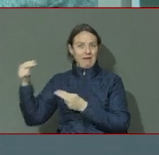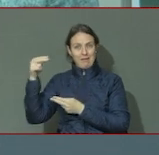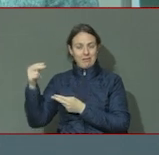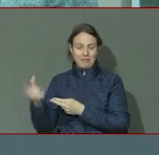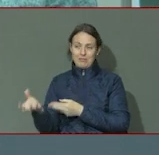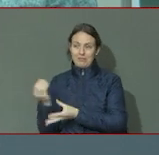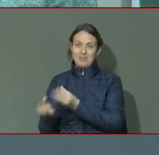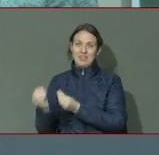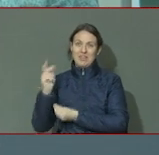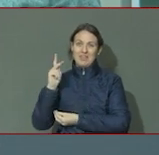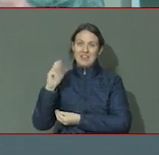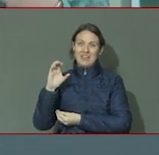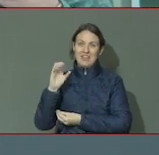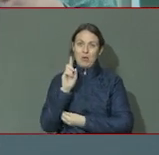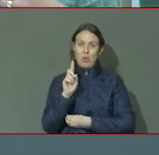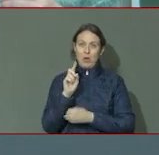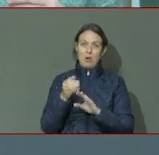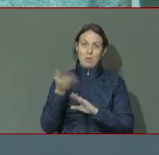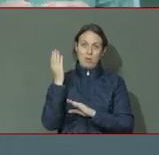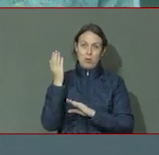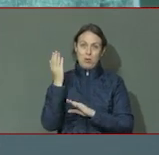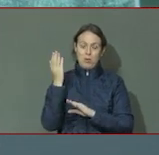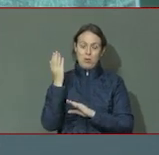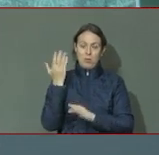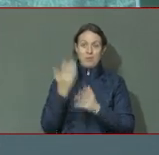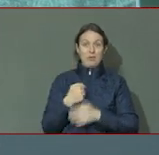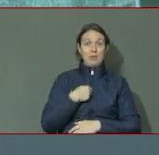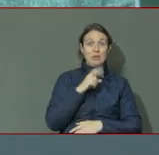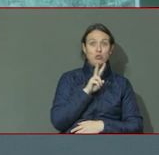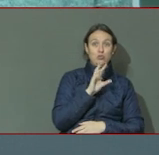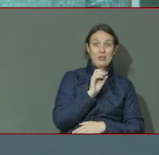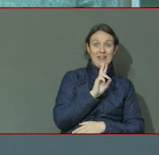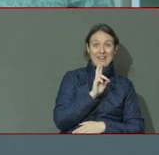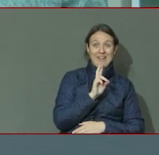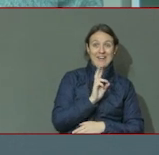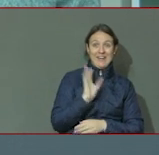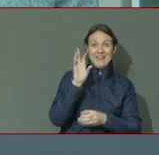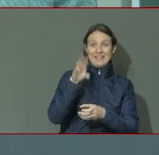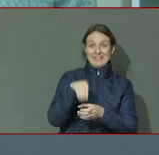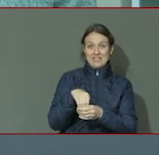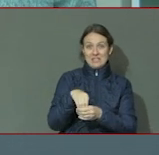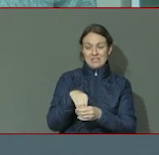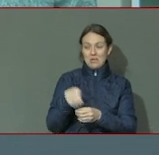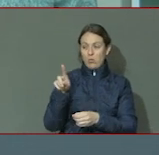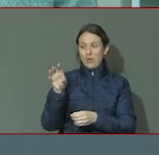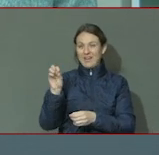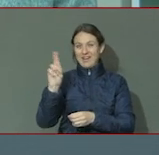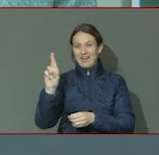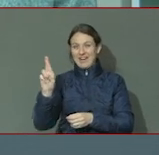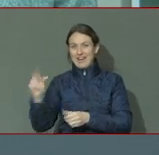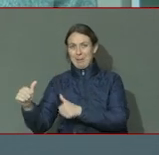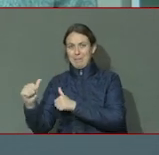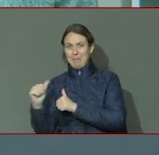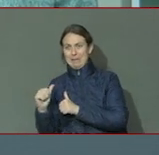a Kc bigger than 1. But if I put in 200 Rand and I only get out 100 Rand or 10